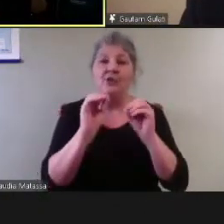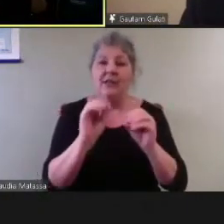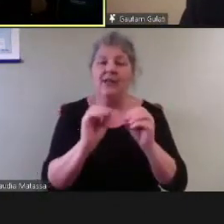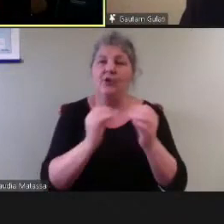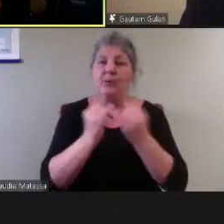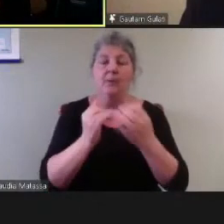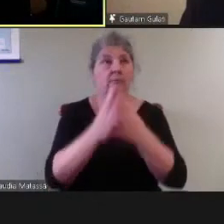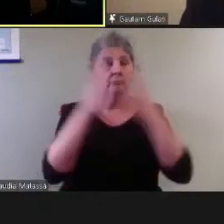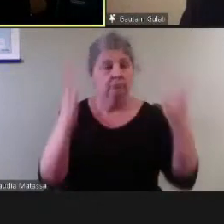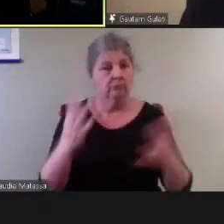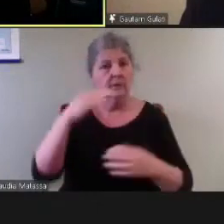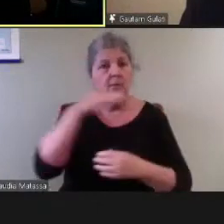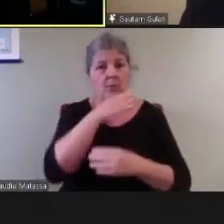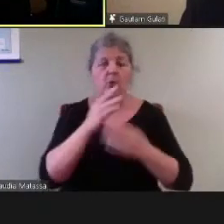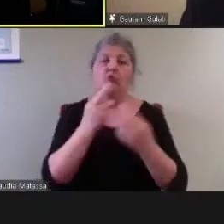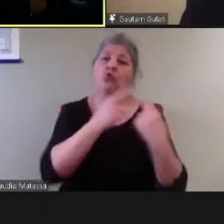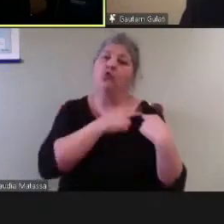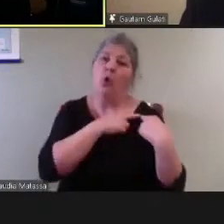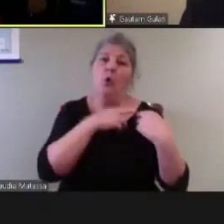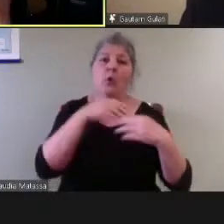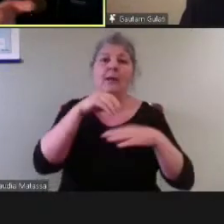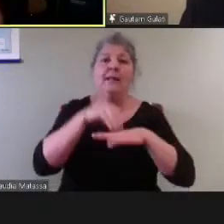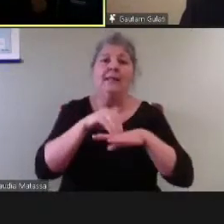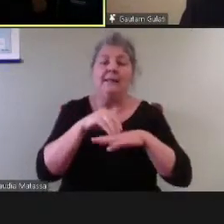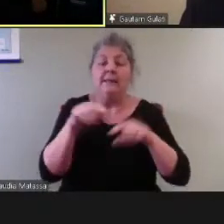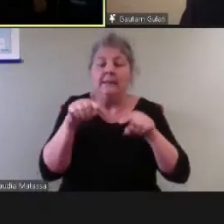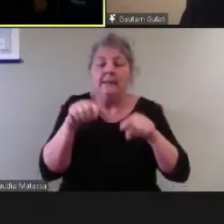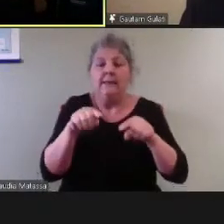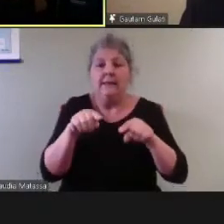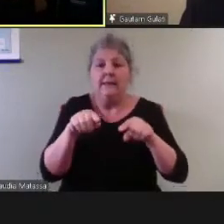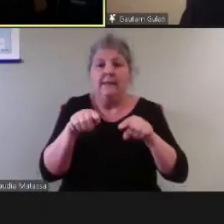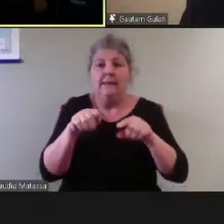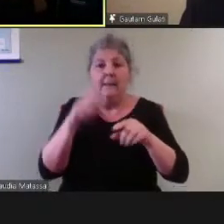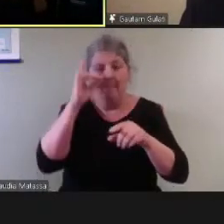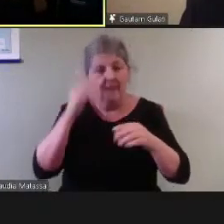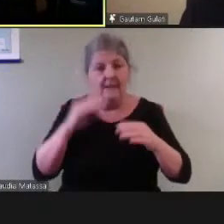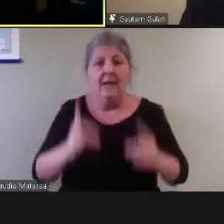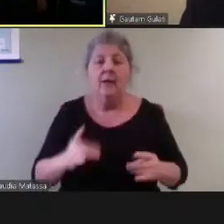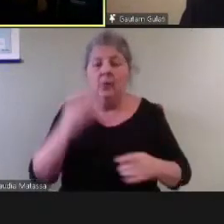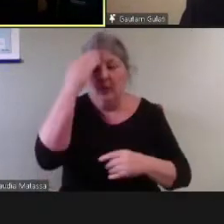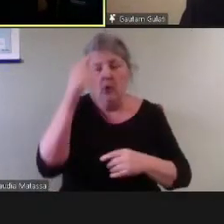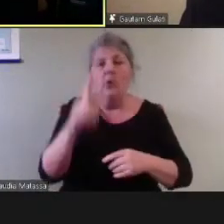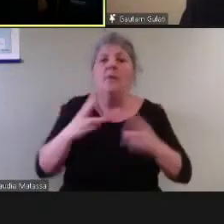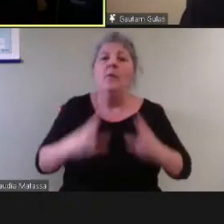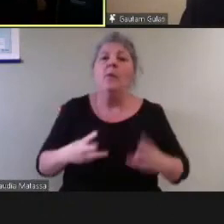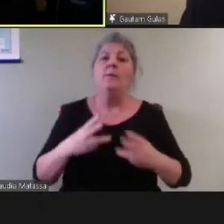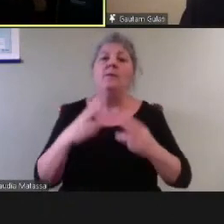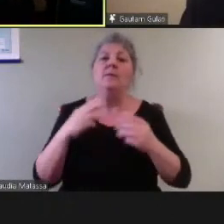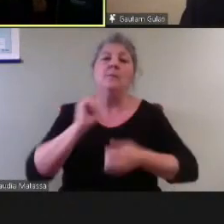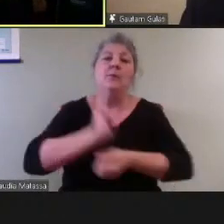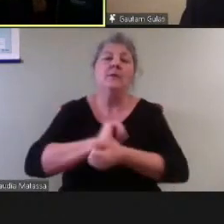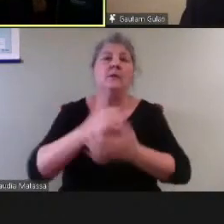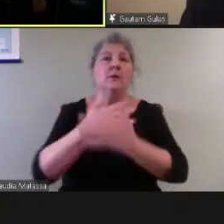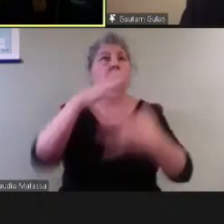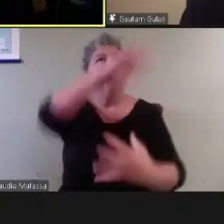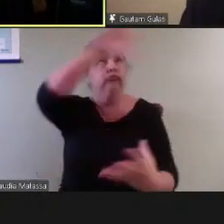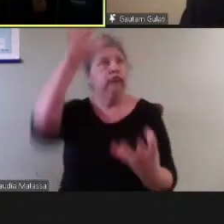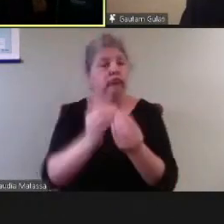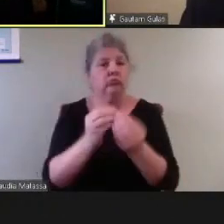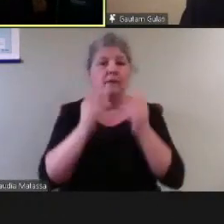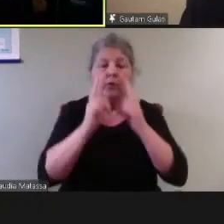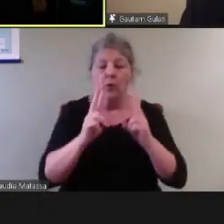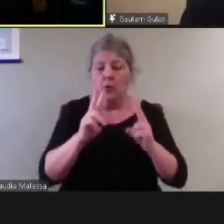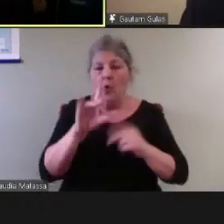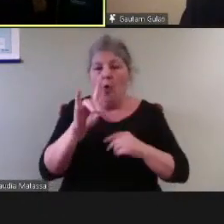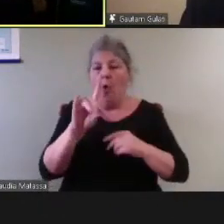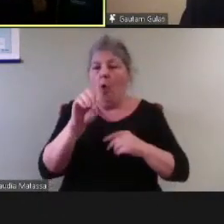very important role in it. And we know, for example, in the Dóchas Centre that there's a real holistic view of the role that